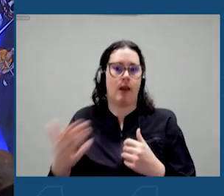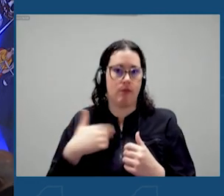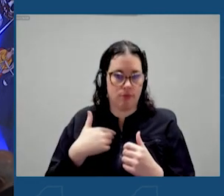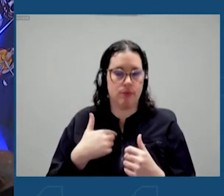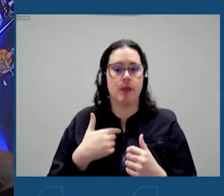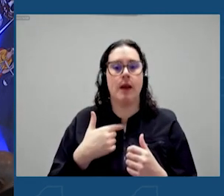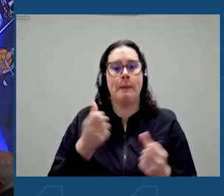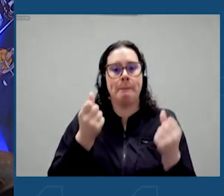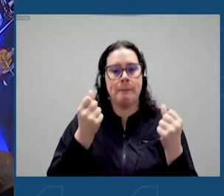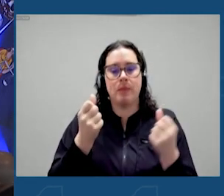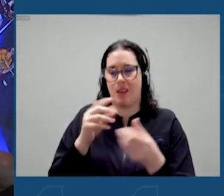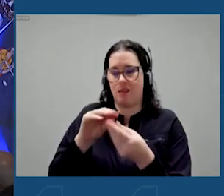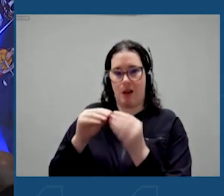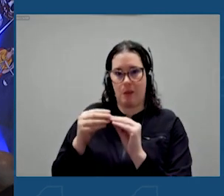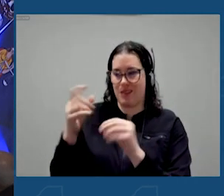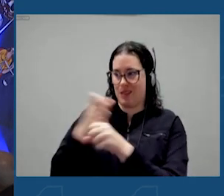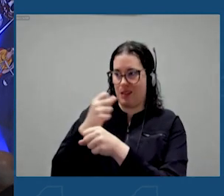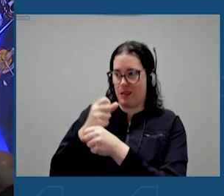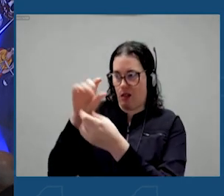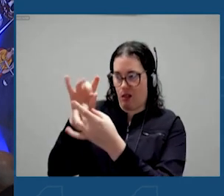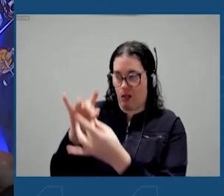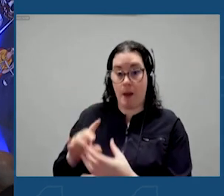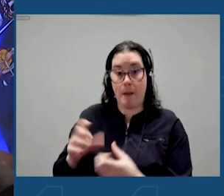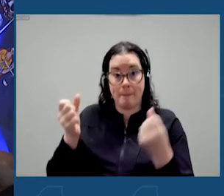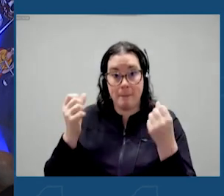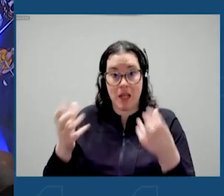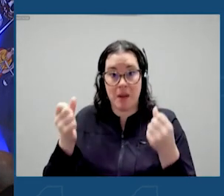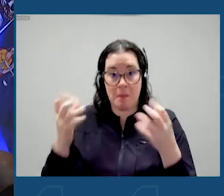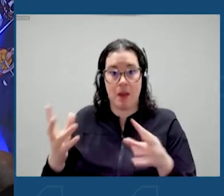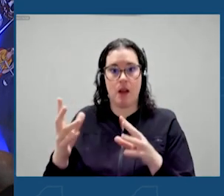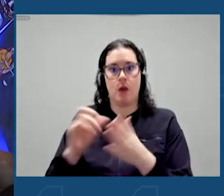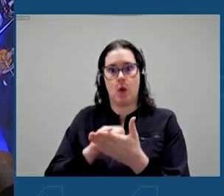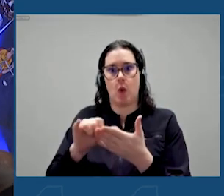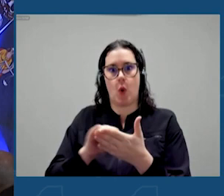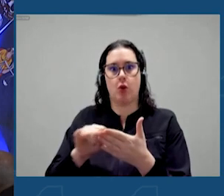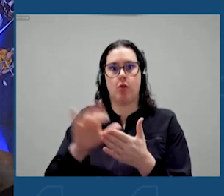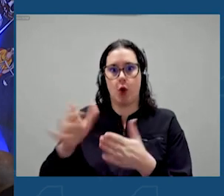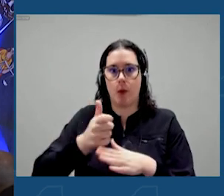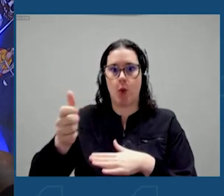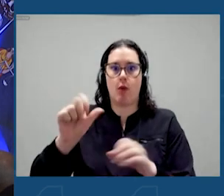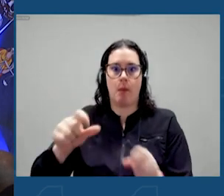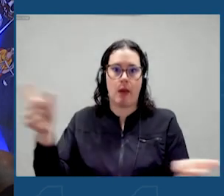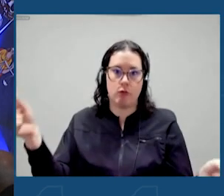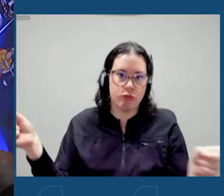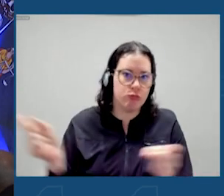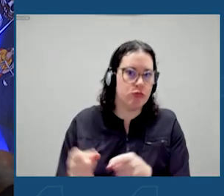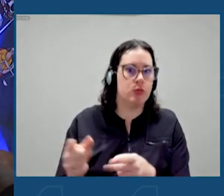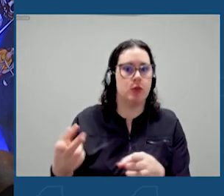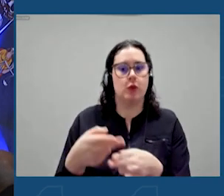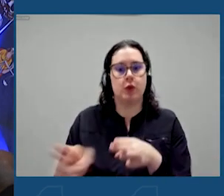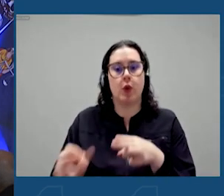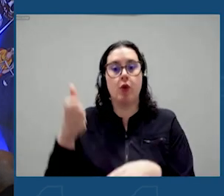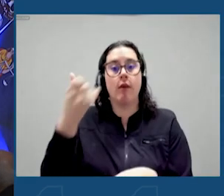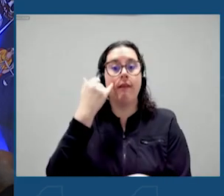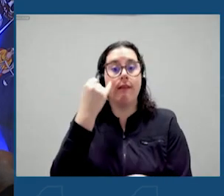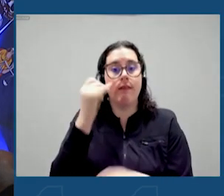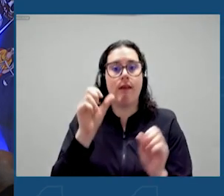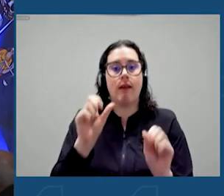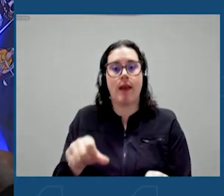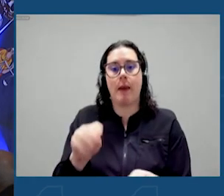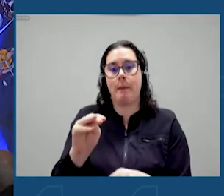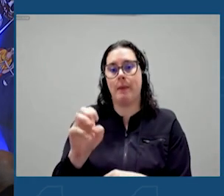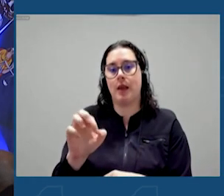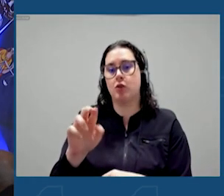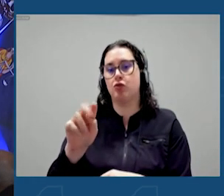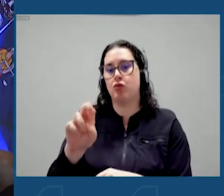Yorkers whose commutes could be severely reduced if they could take Metro North or Long Island